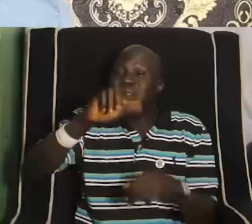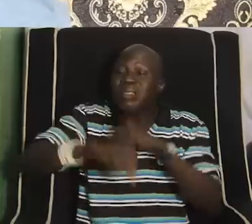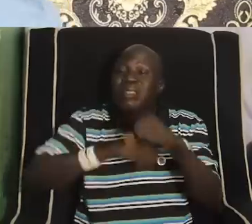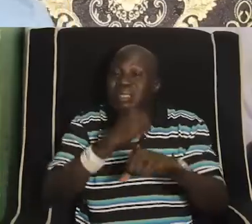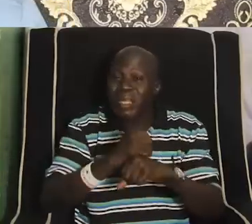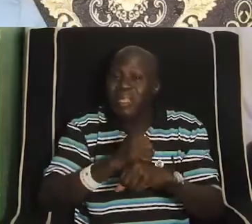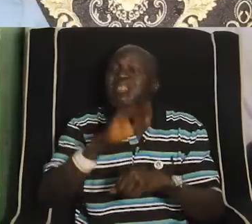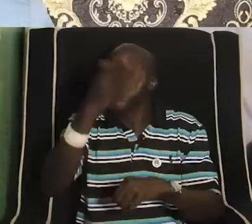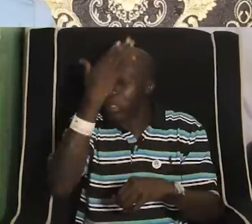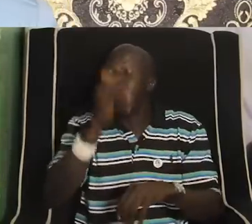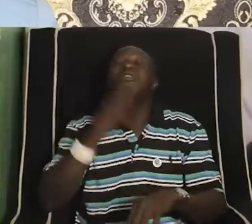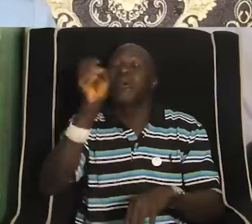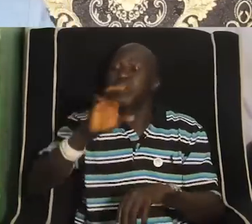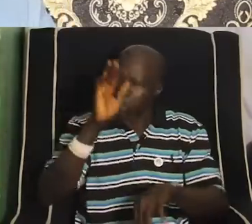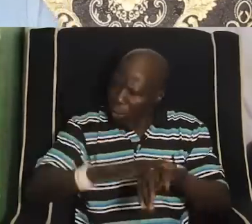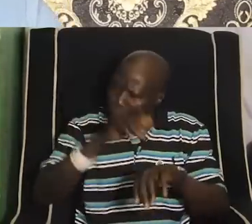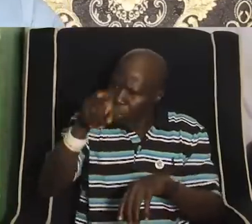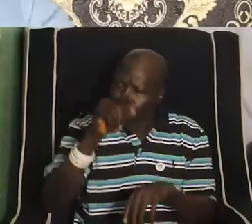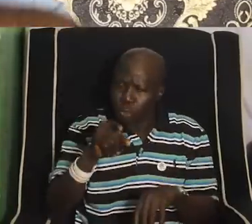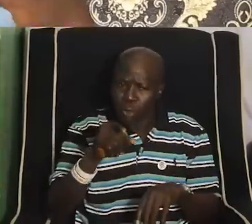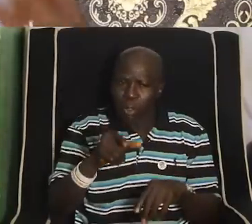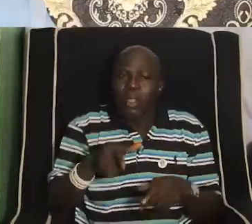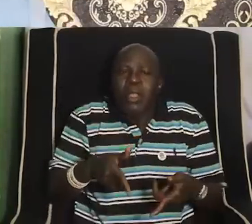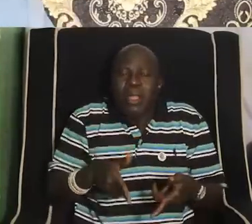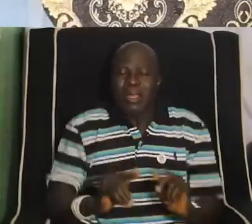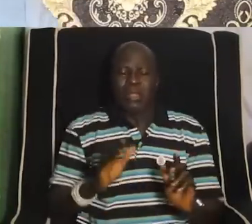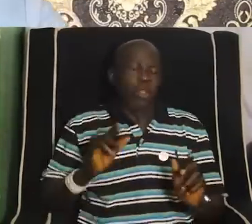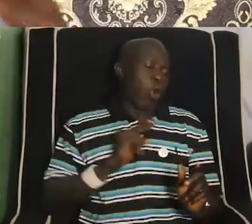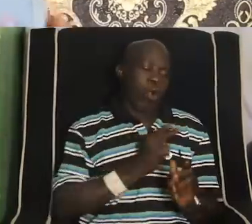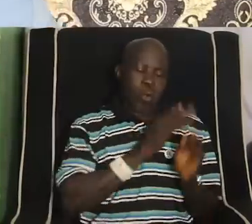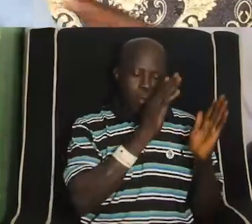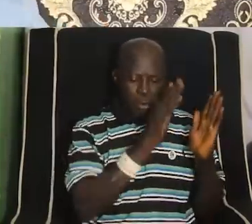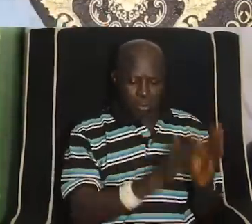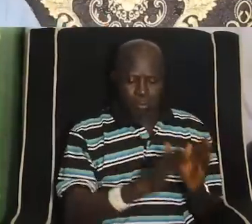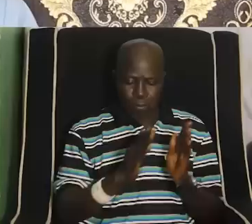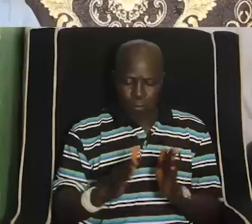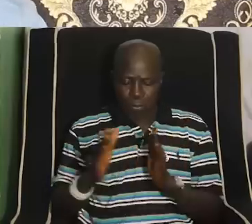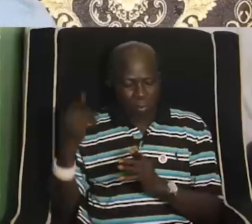it? Who should tell them you should not cost you? Let us prepare for a better